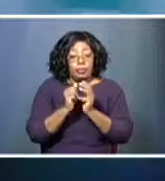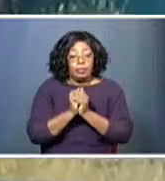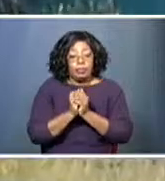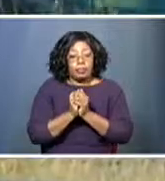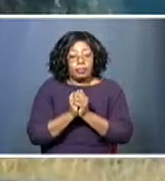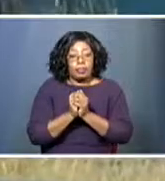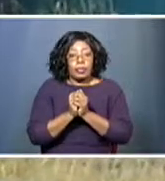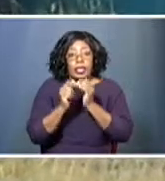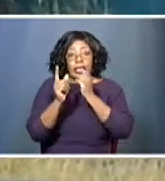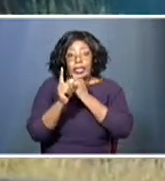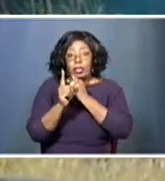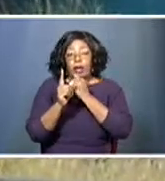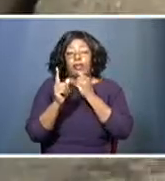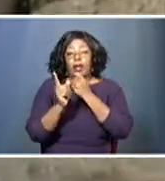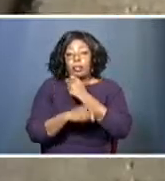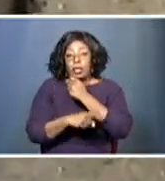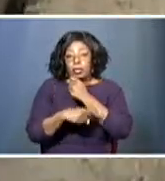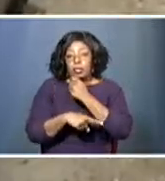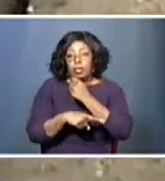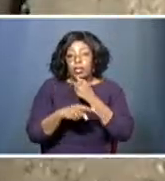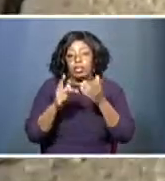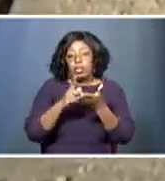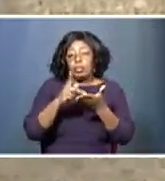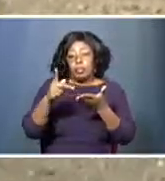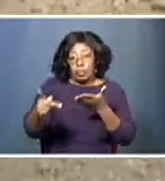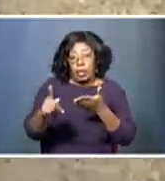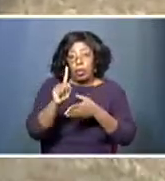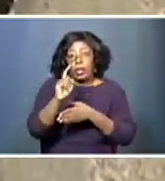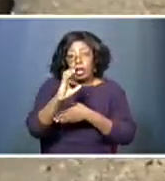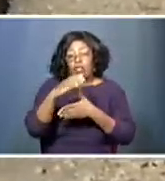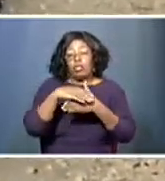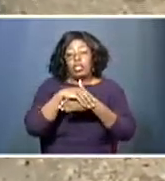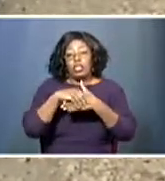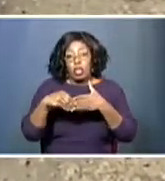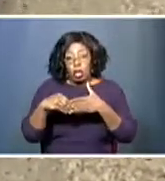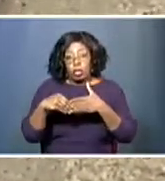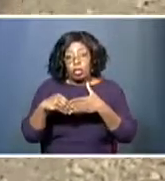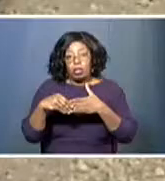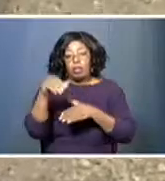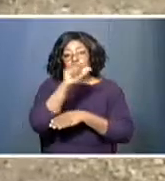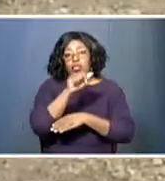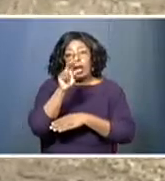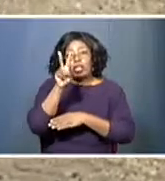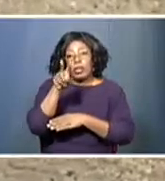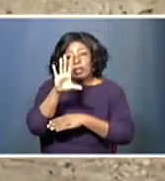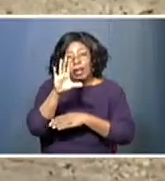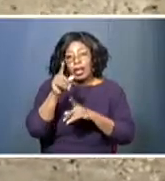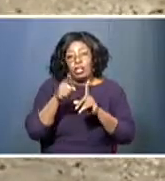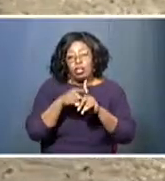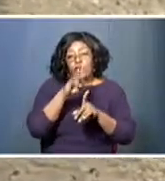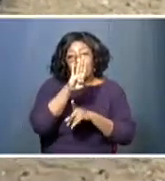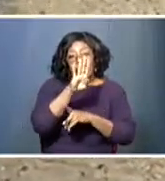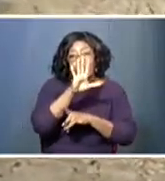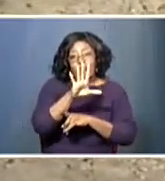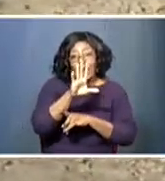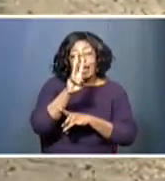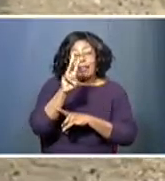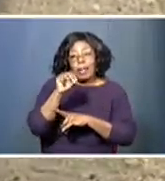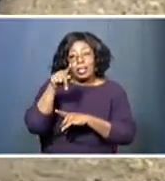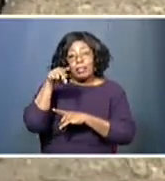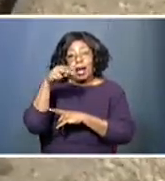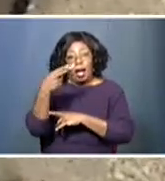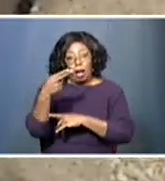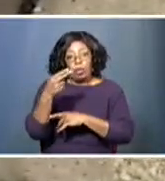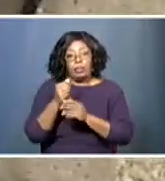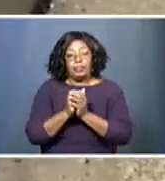a penalty of $100. The speed limit on our streets is 25 to 45 miles per hour. The technology with what